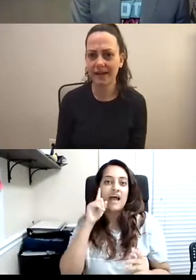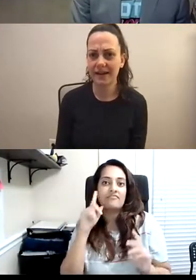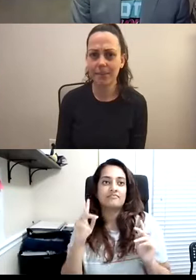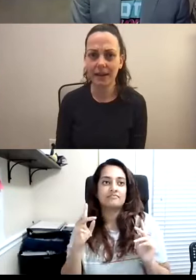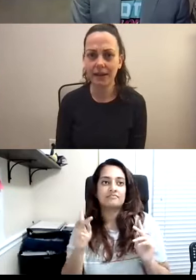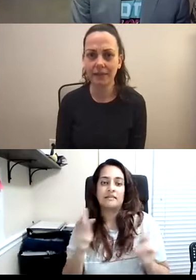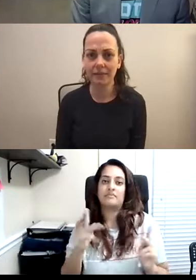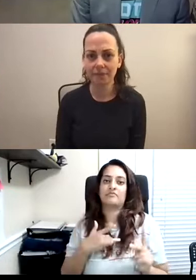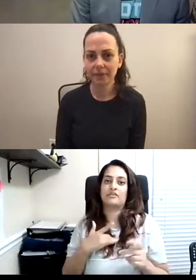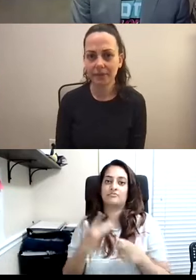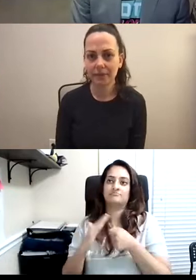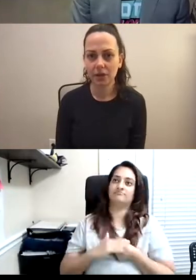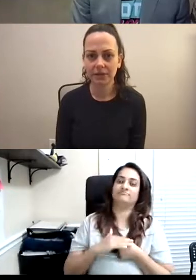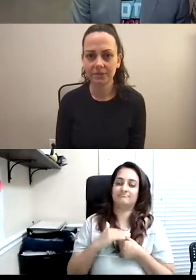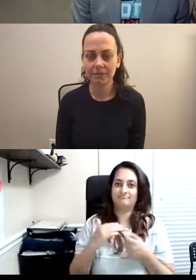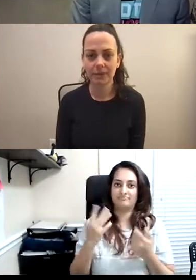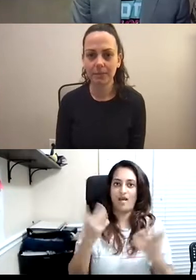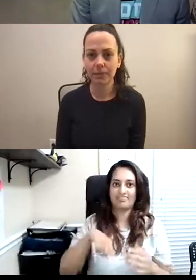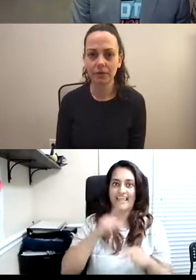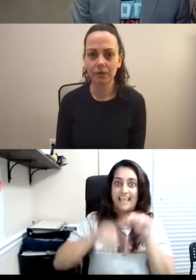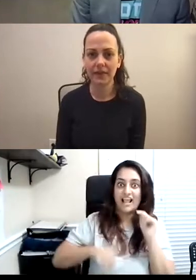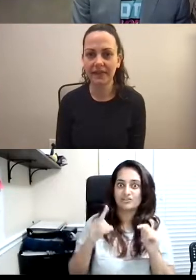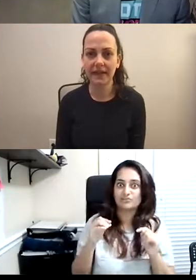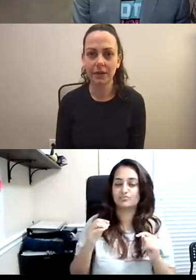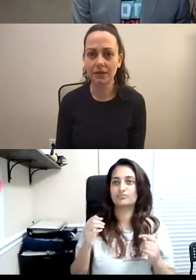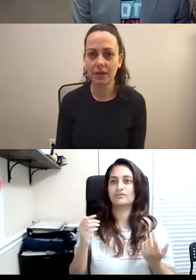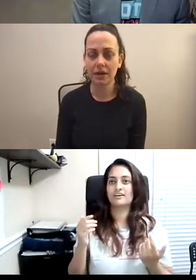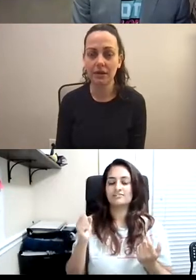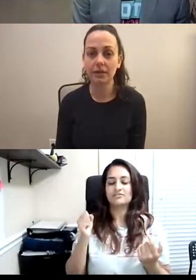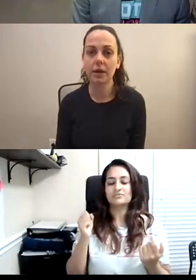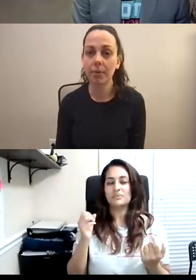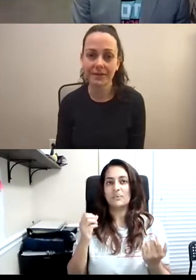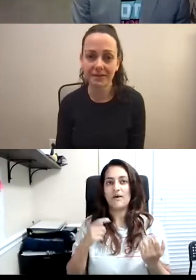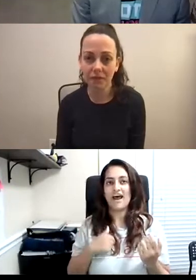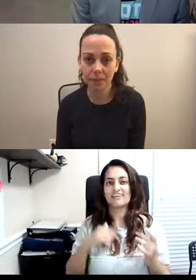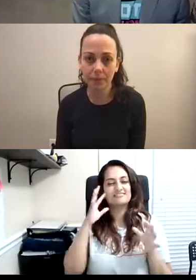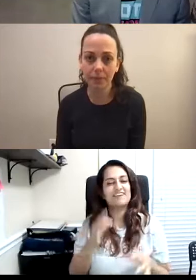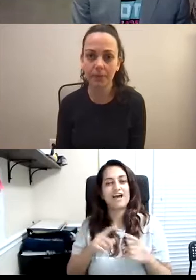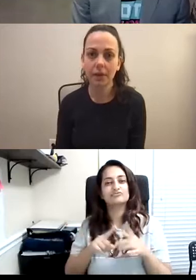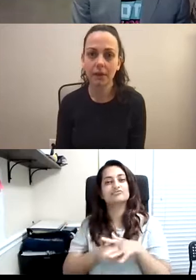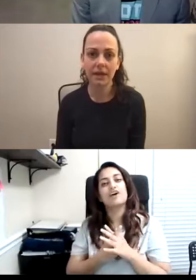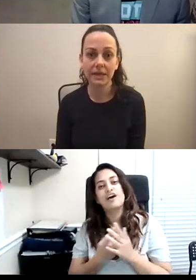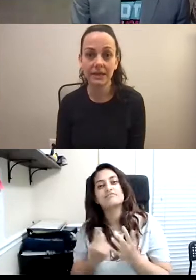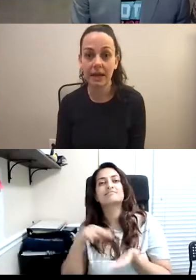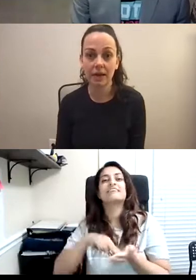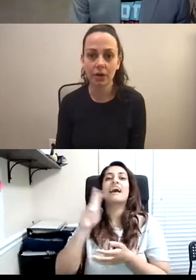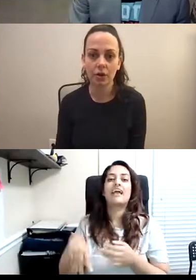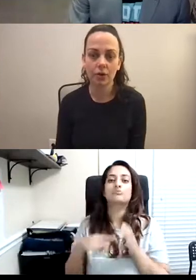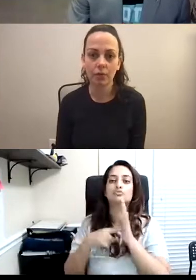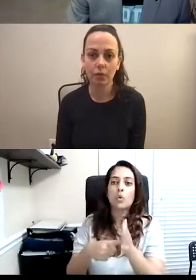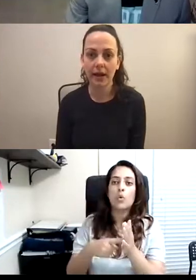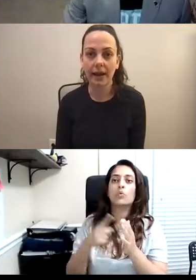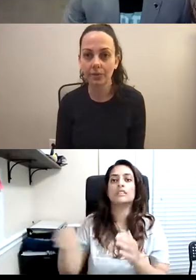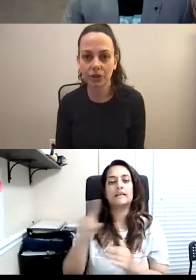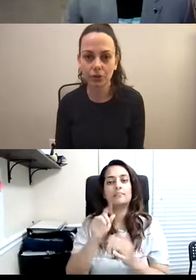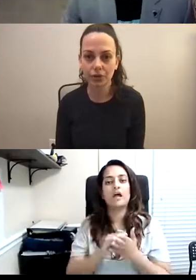were fed up, and, you know, sometimes people feel that they can oppress deaf people because, you know,